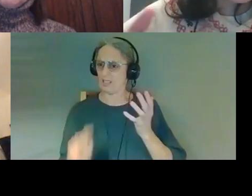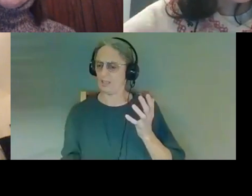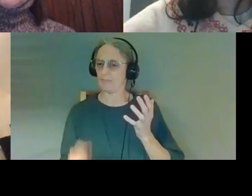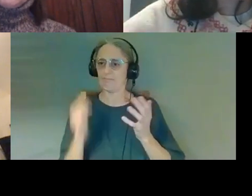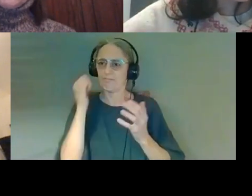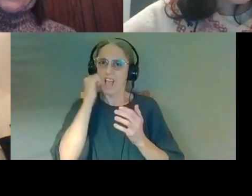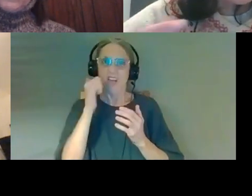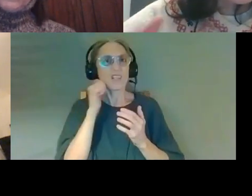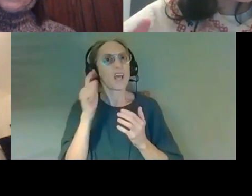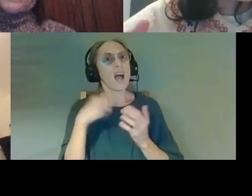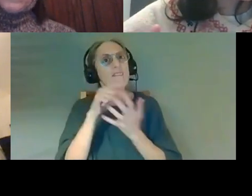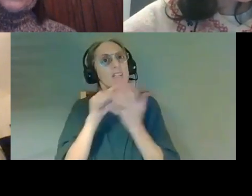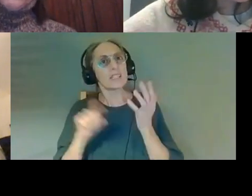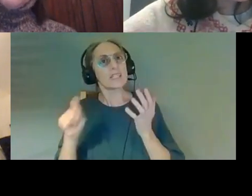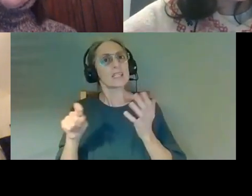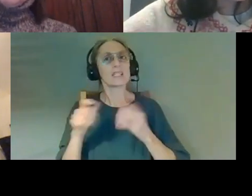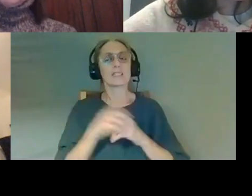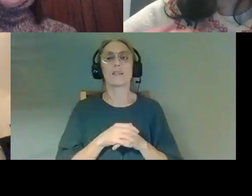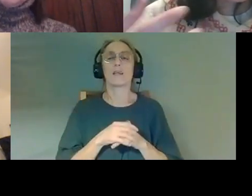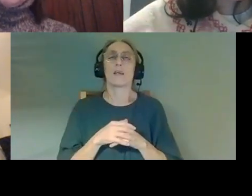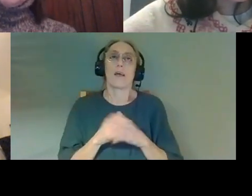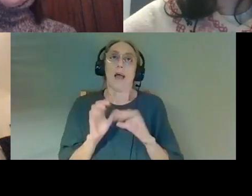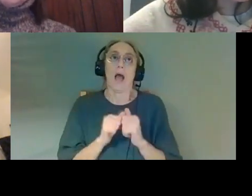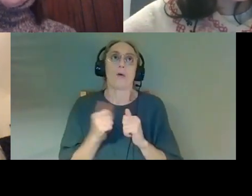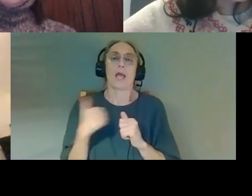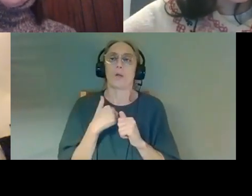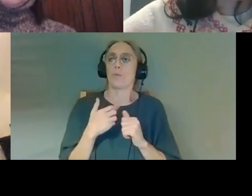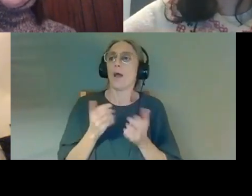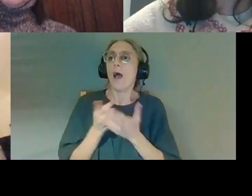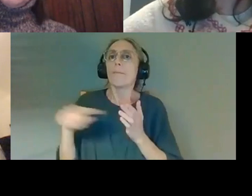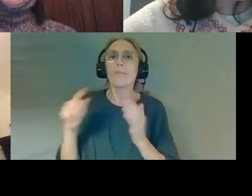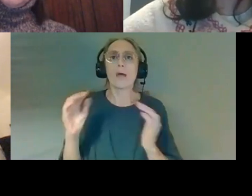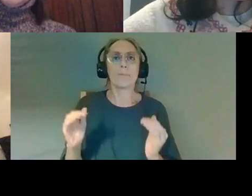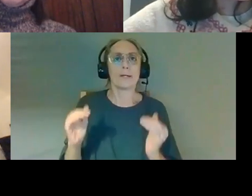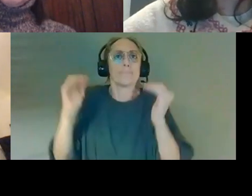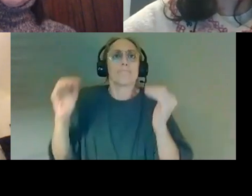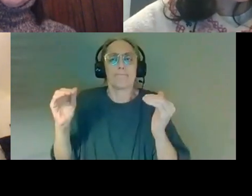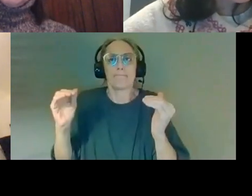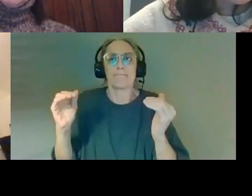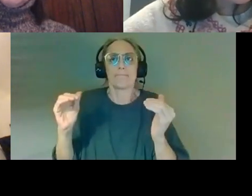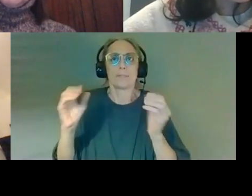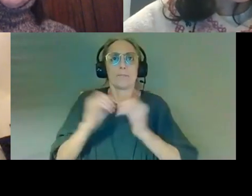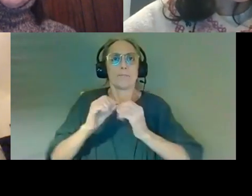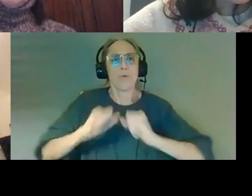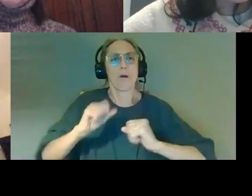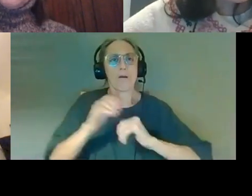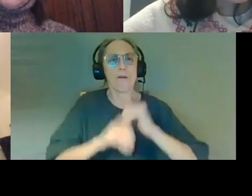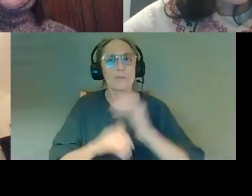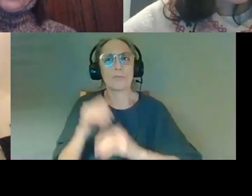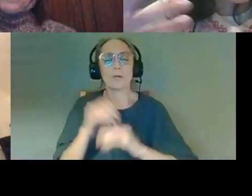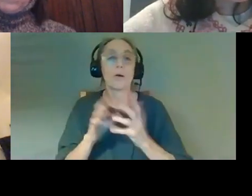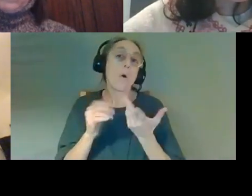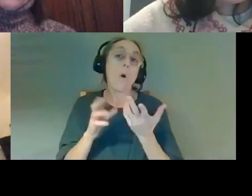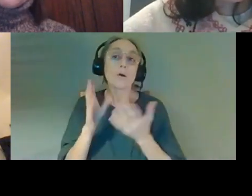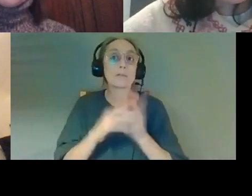their position so that they are the ones making decisions for their communities. I know that sometimes